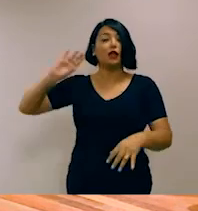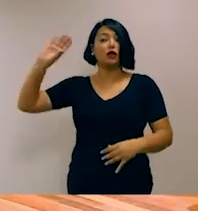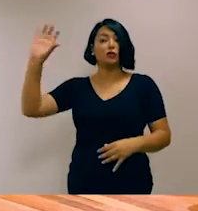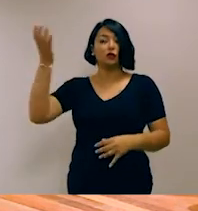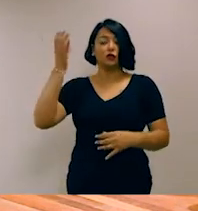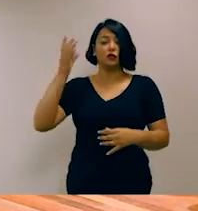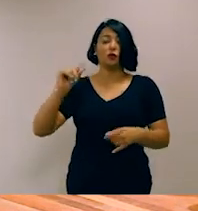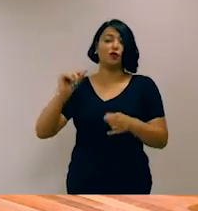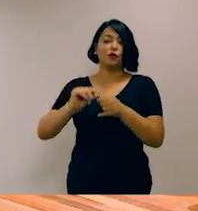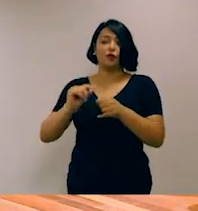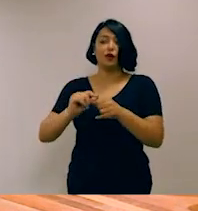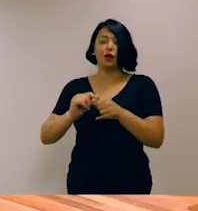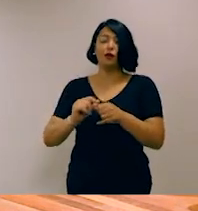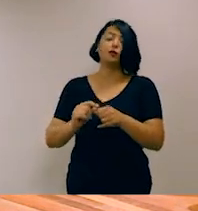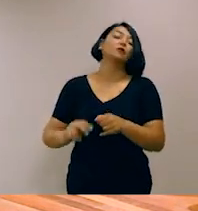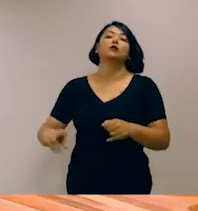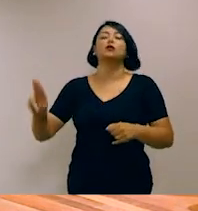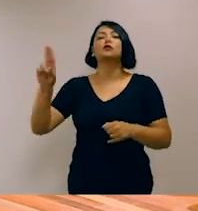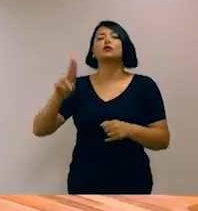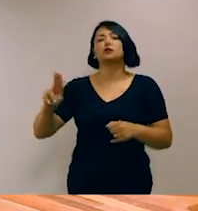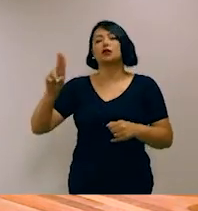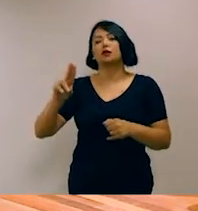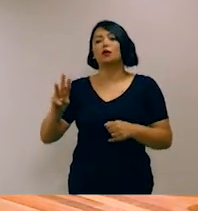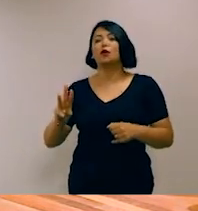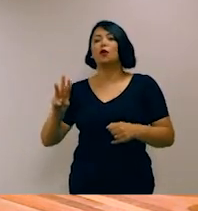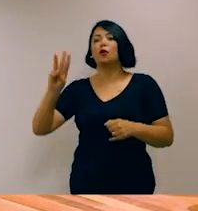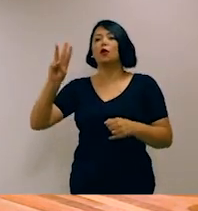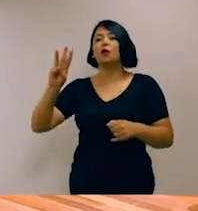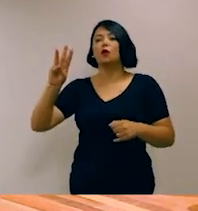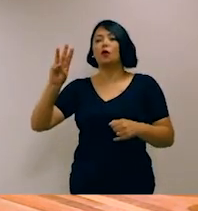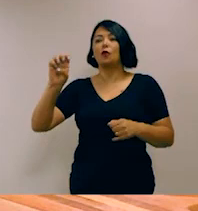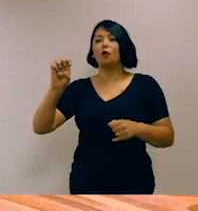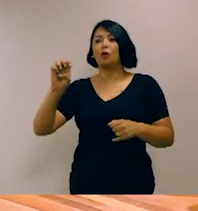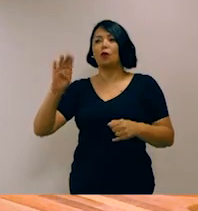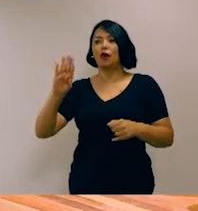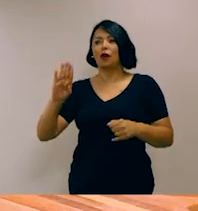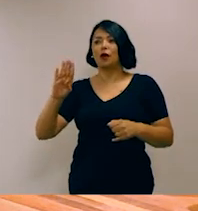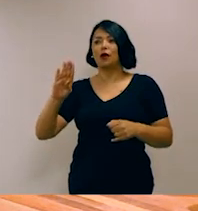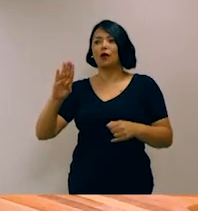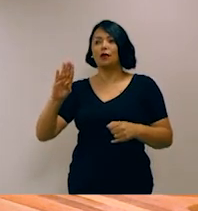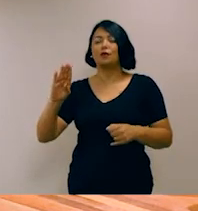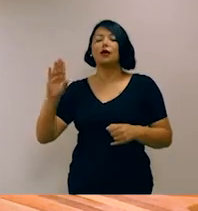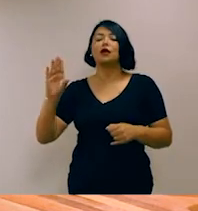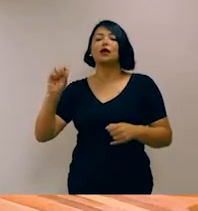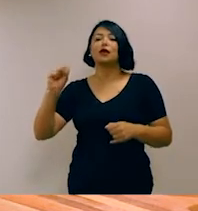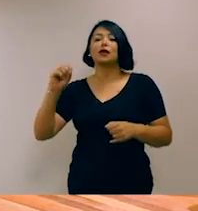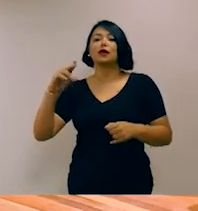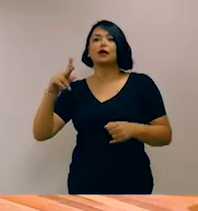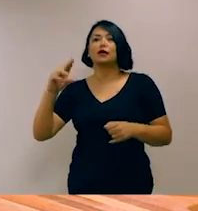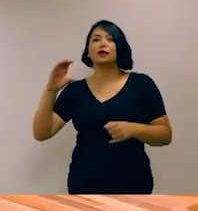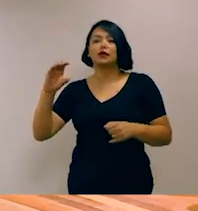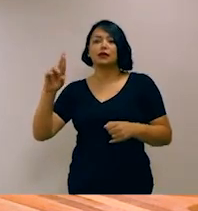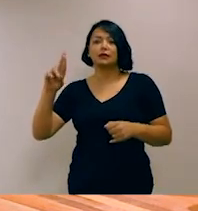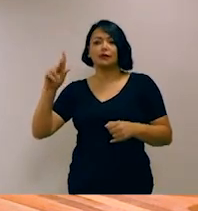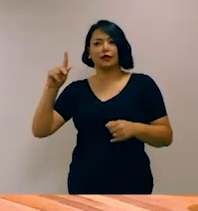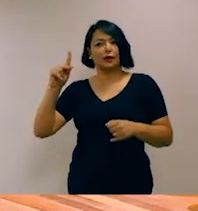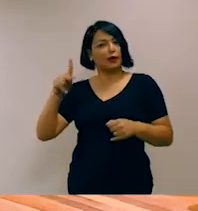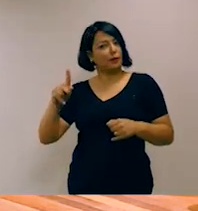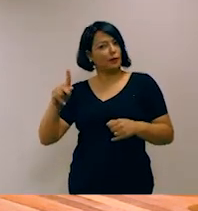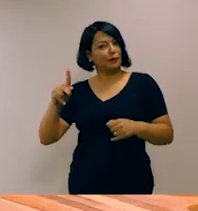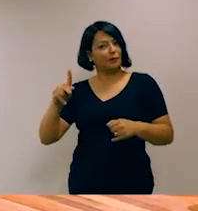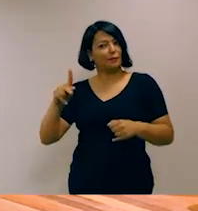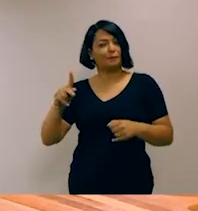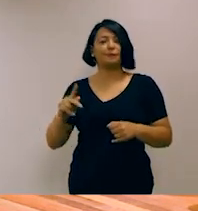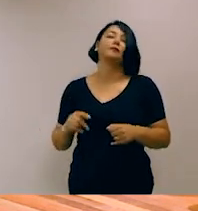some phases. And in our solution, we use web scrap so that we could get data from social